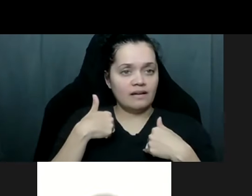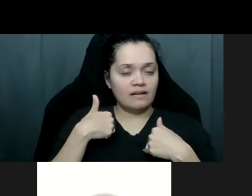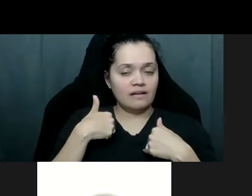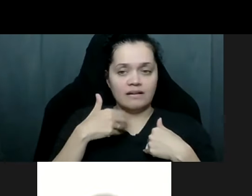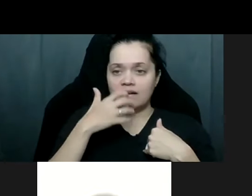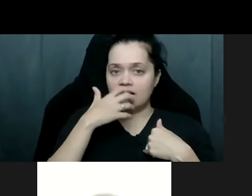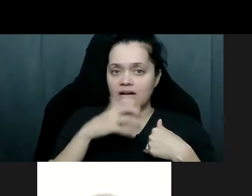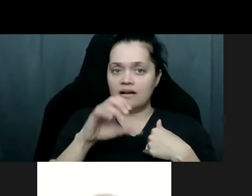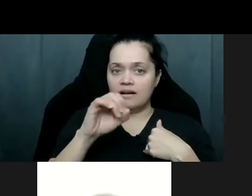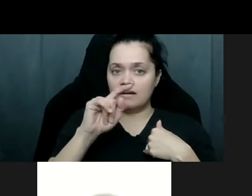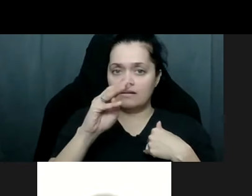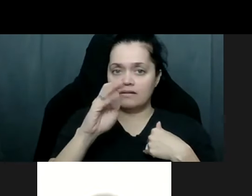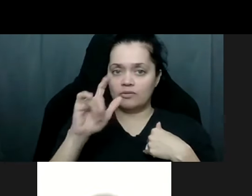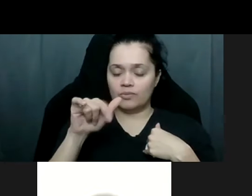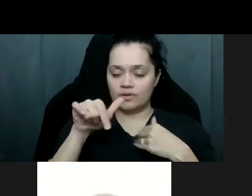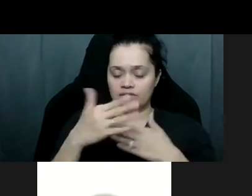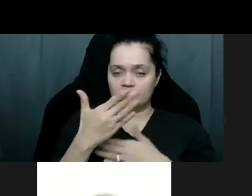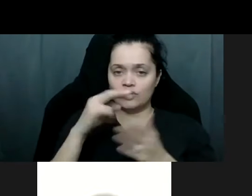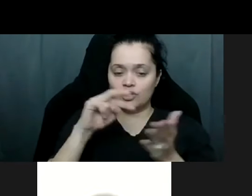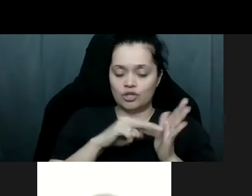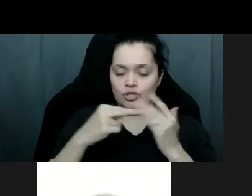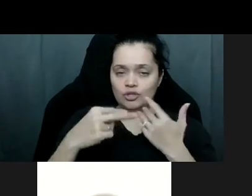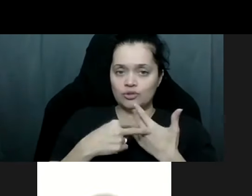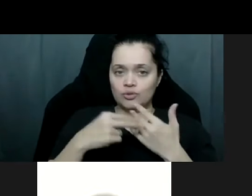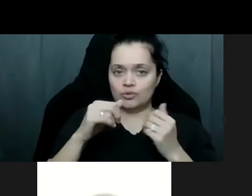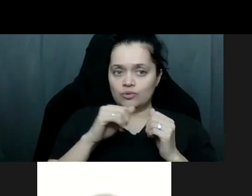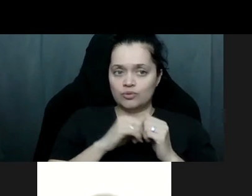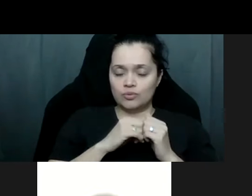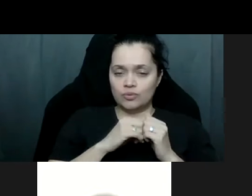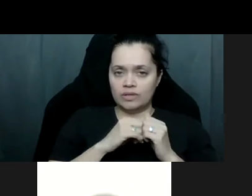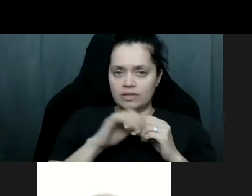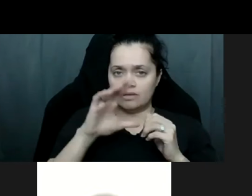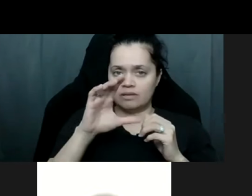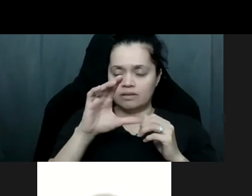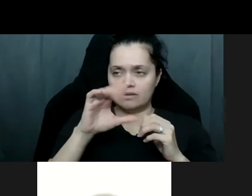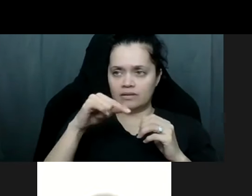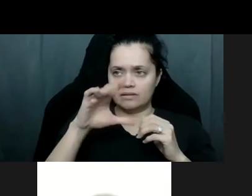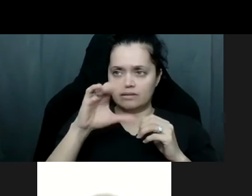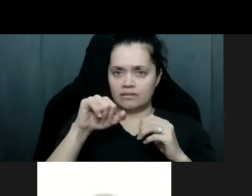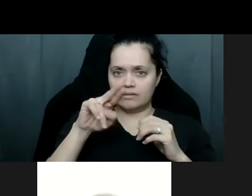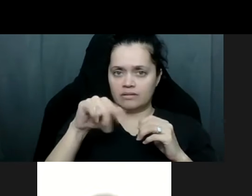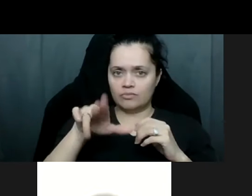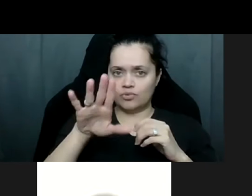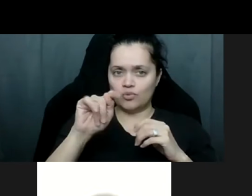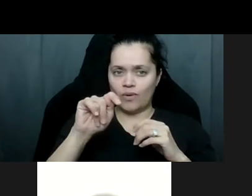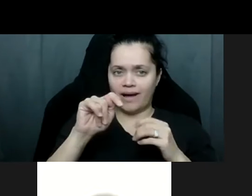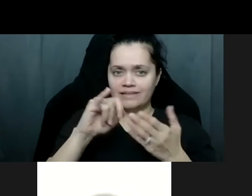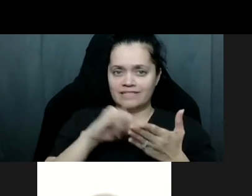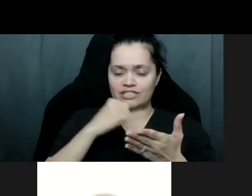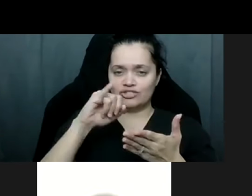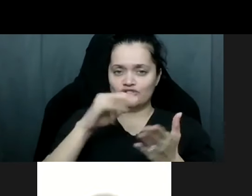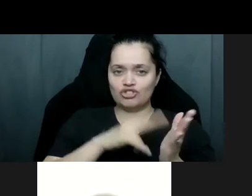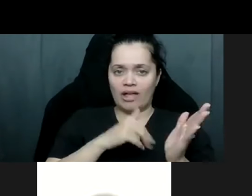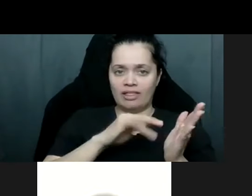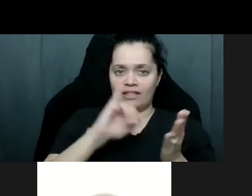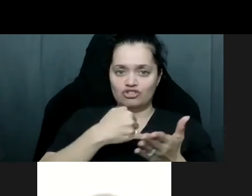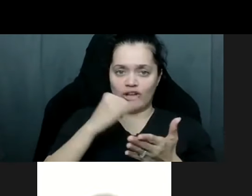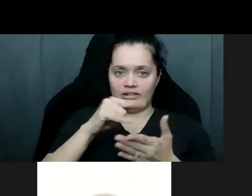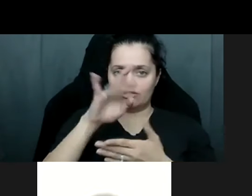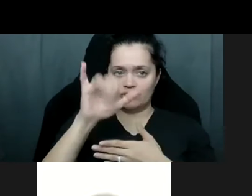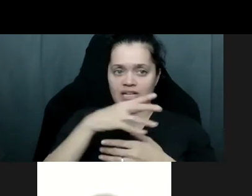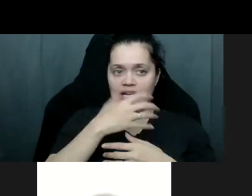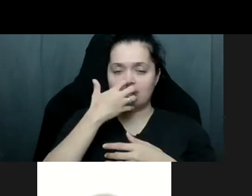this morning, some toast with kumquat jam. Yes, kumquat jam on it, and some hot